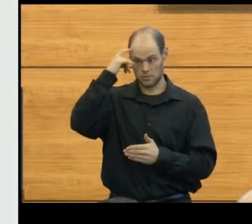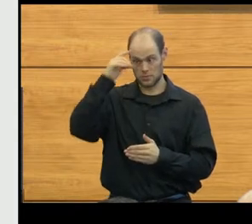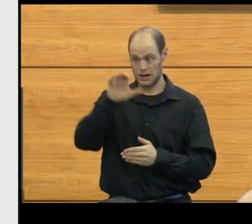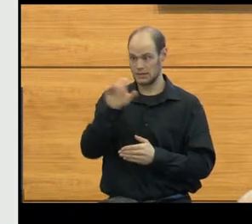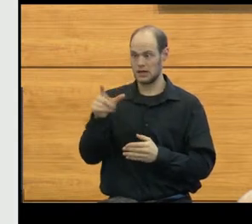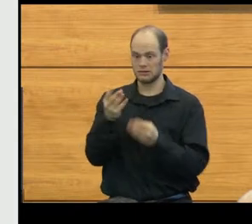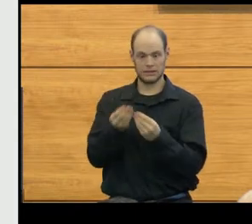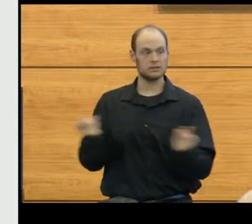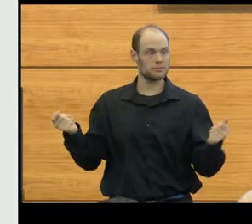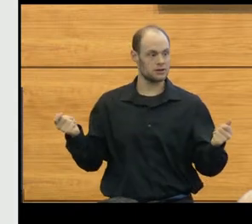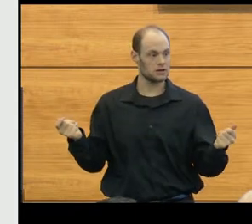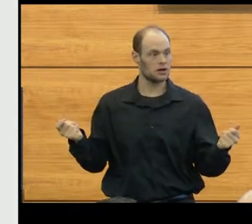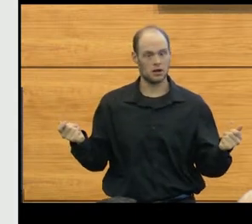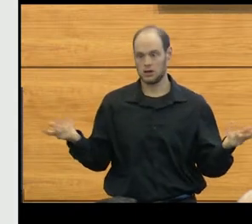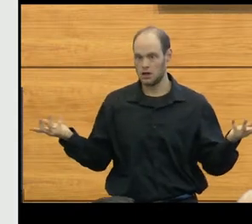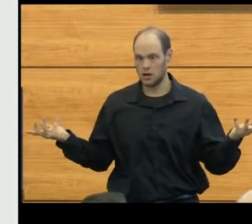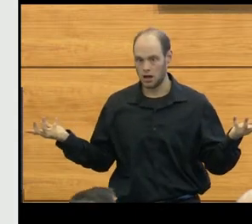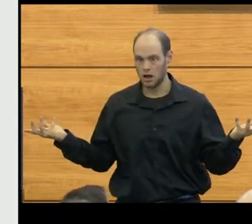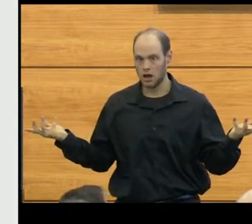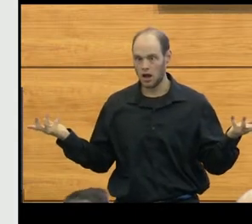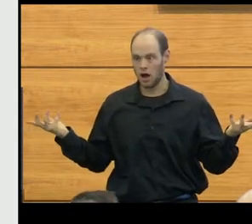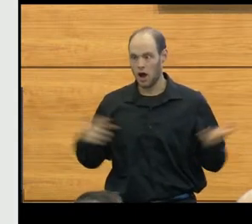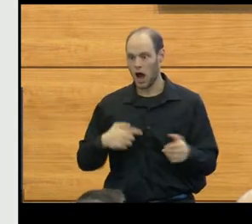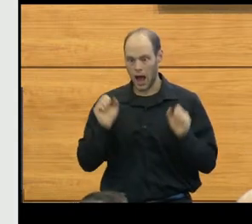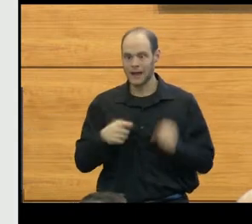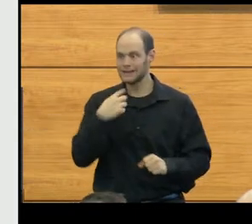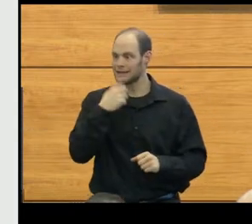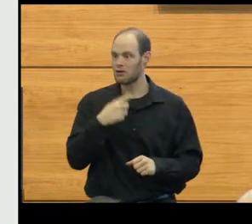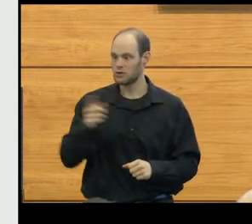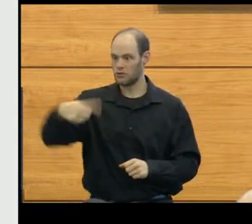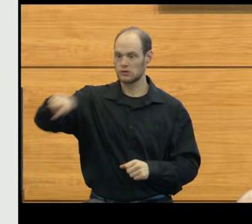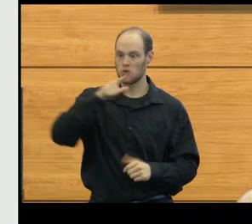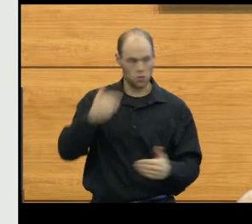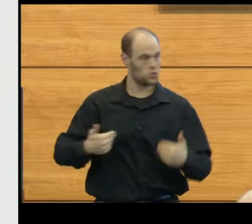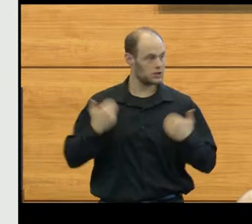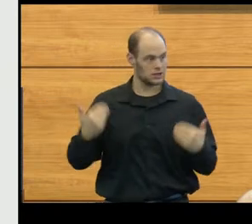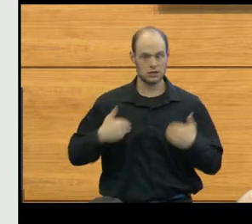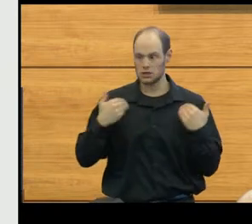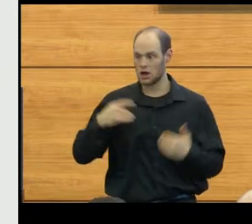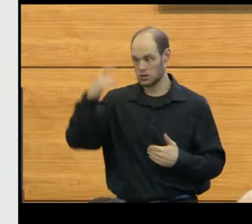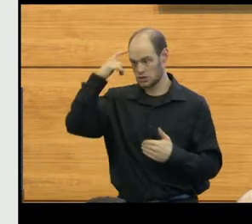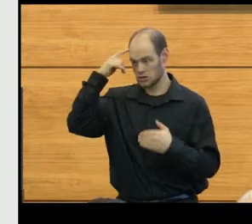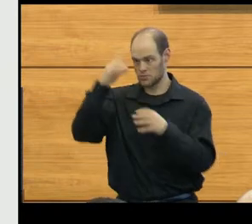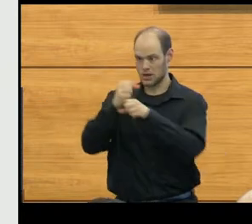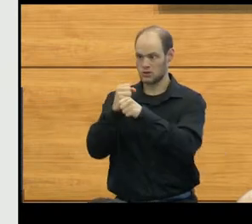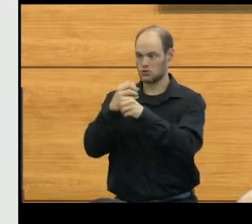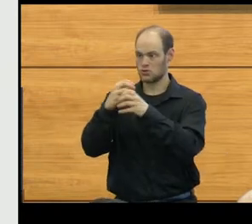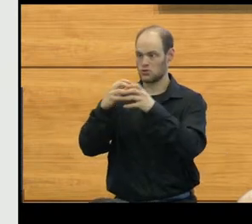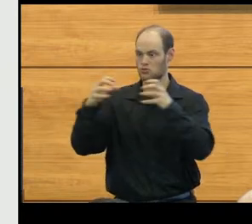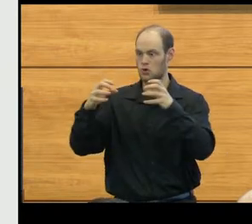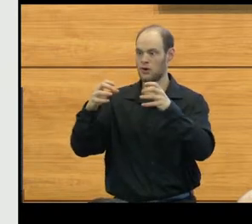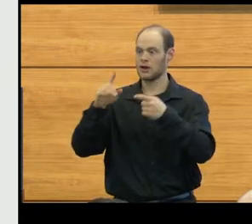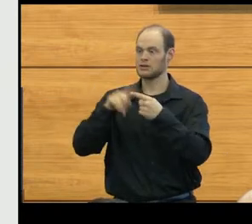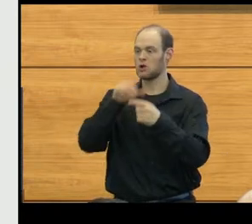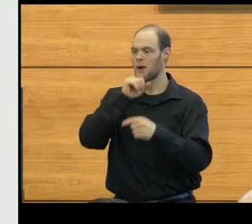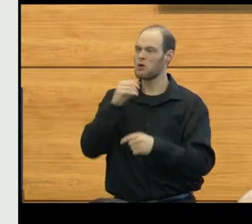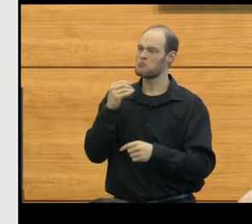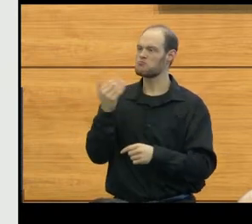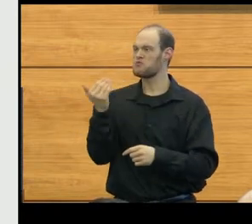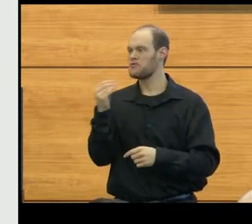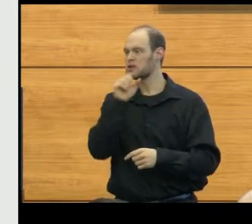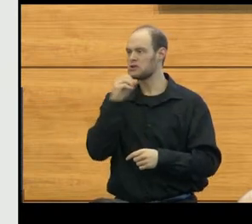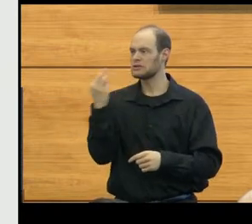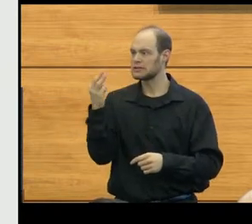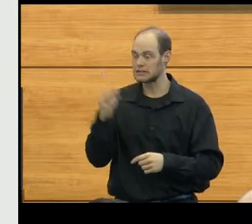are disappearing. And so I can tell you that for those that are young, their brain is growing up until about age 15 or